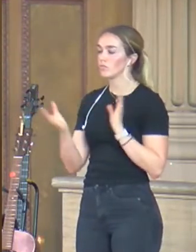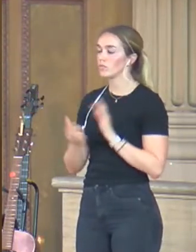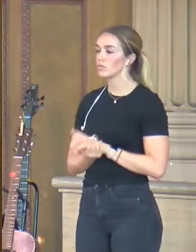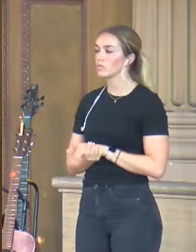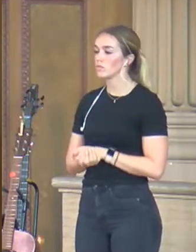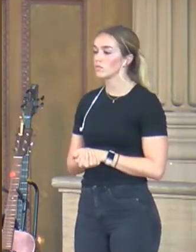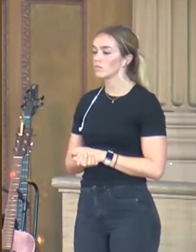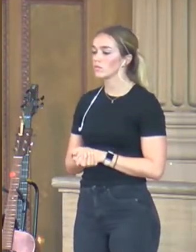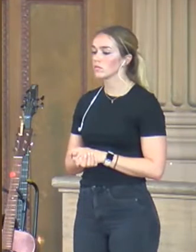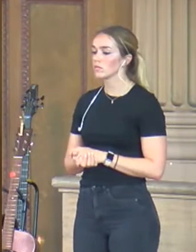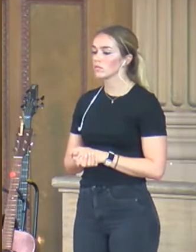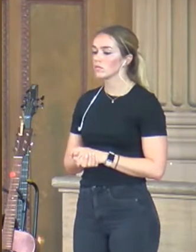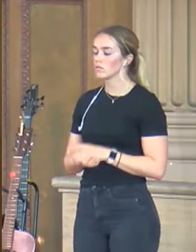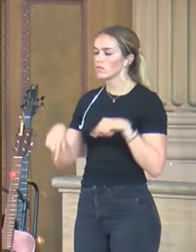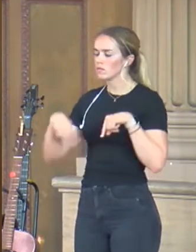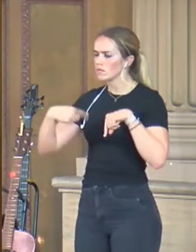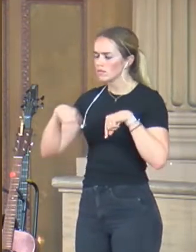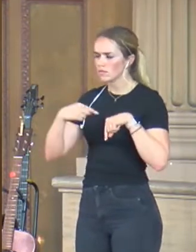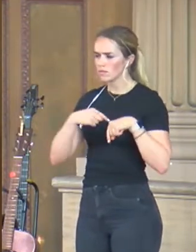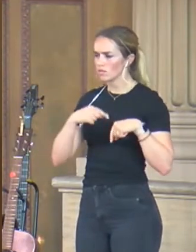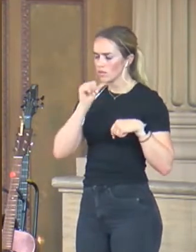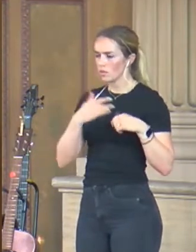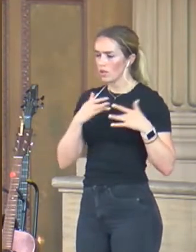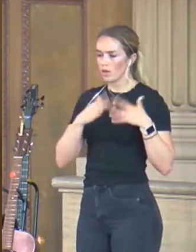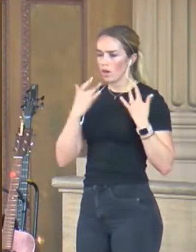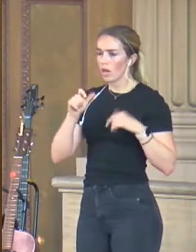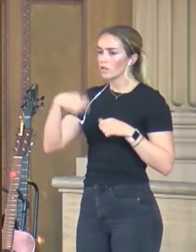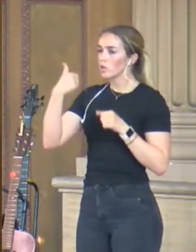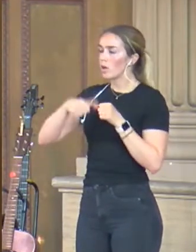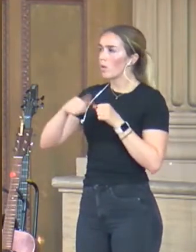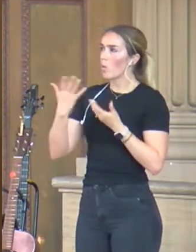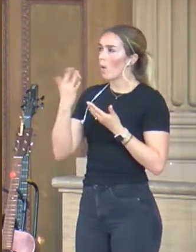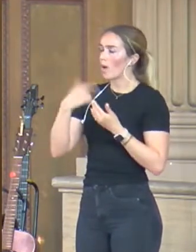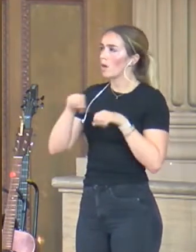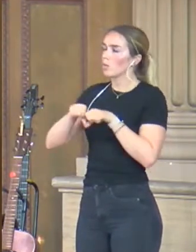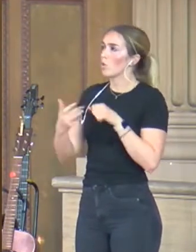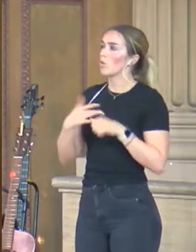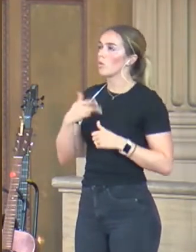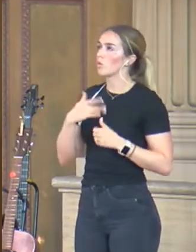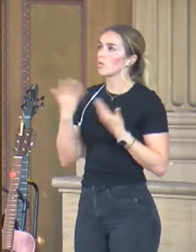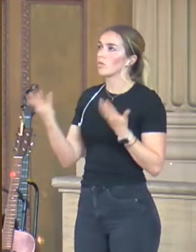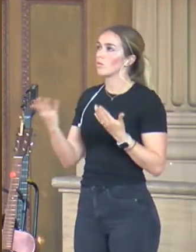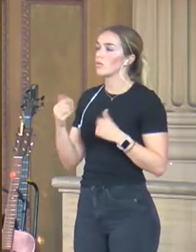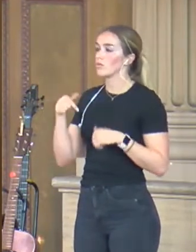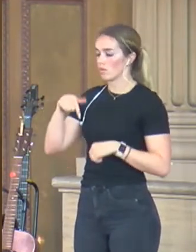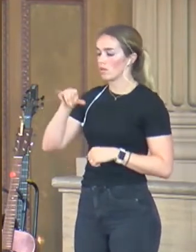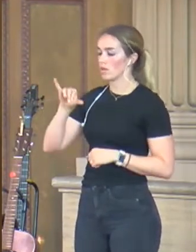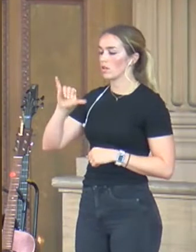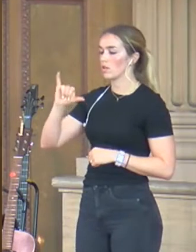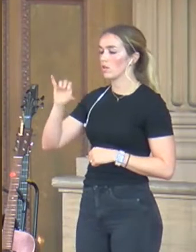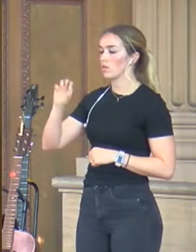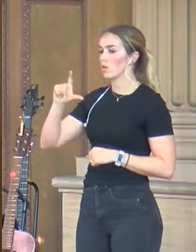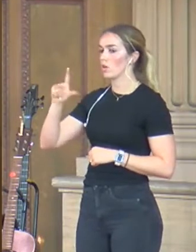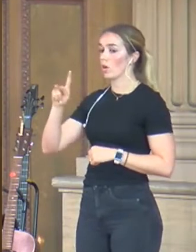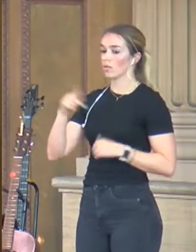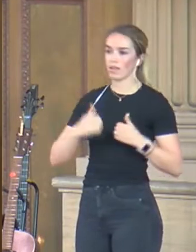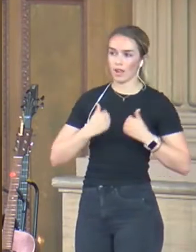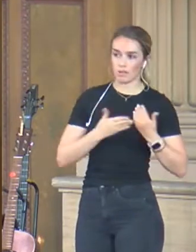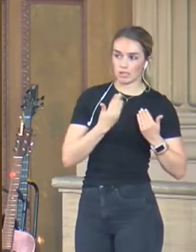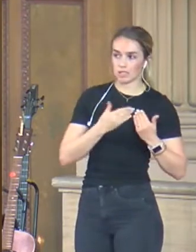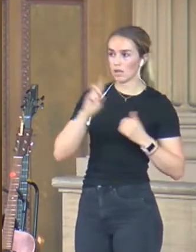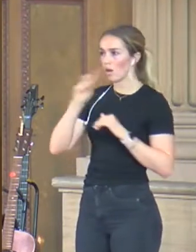It'll shake a man's timbers when he loses his heart, when he has to remember what broke him apart. This yoke may be easy, but this burden is